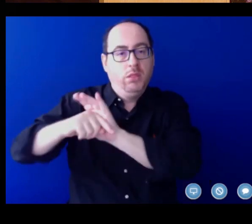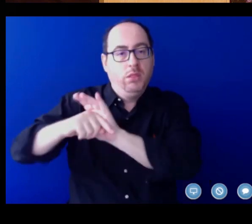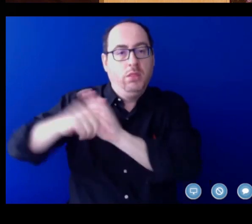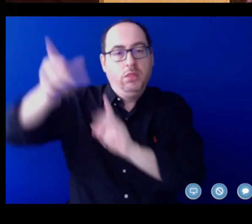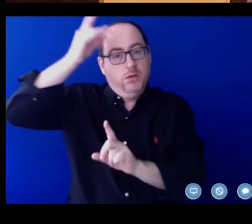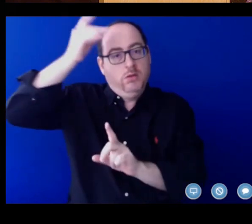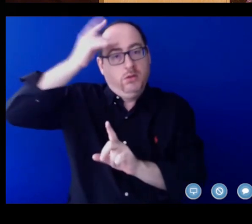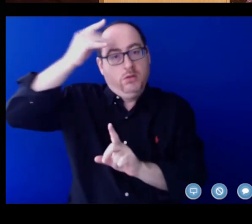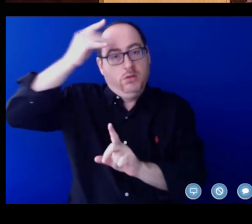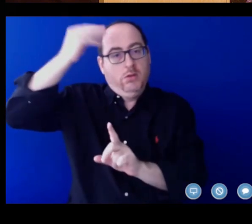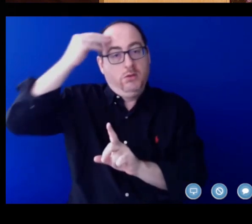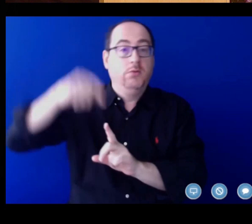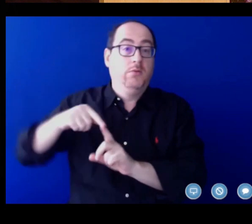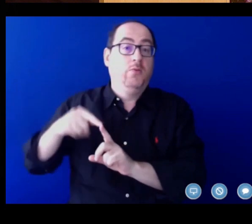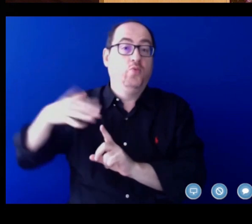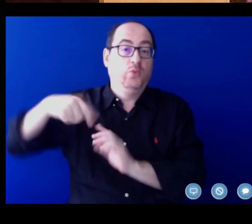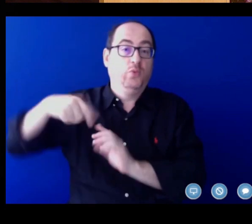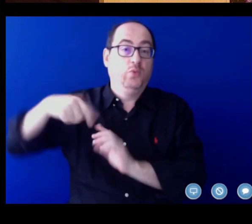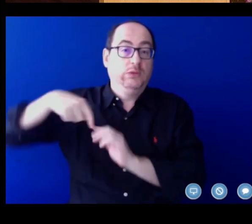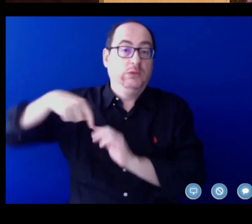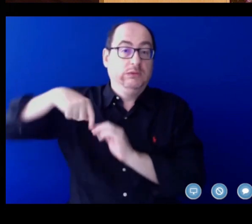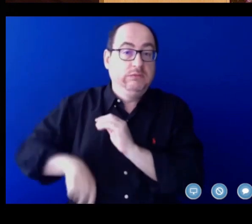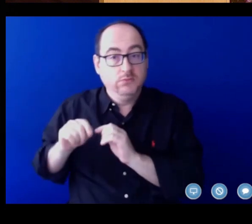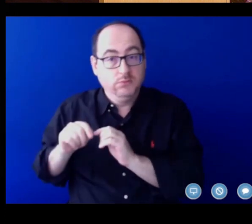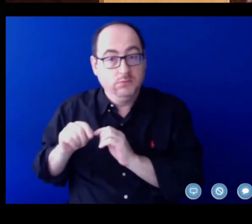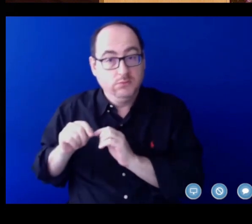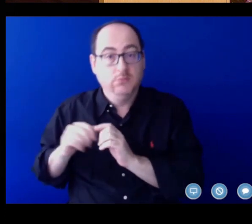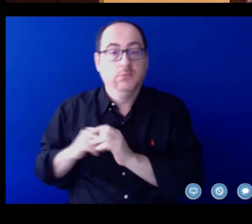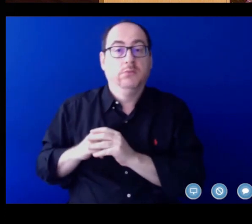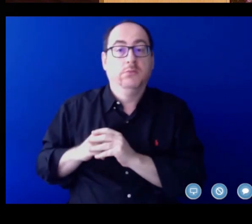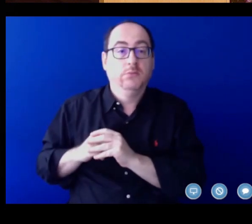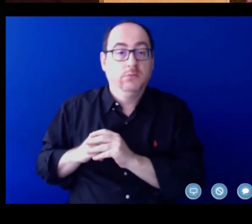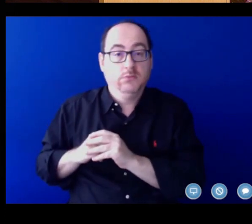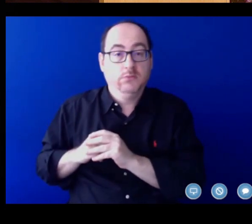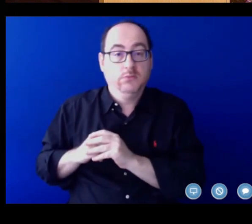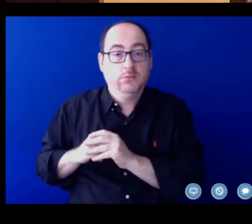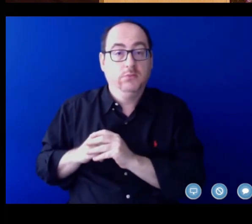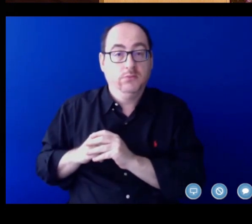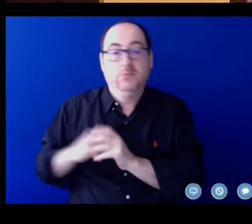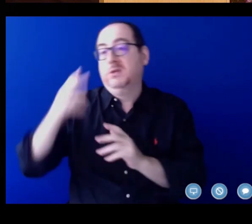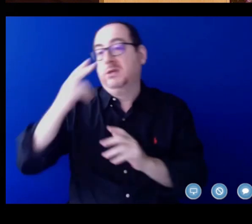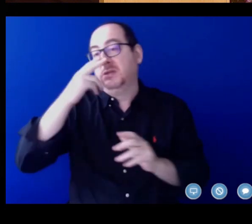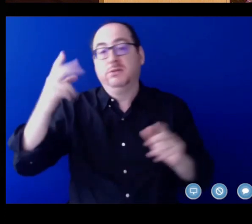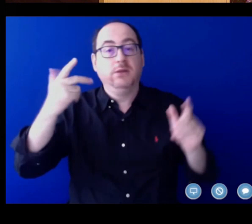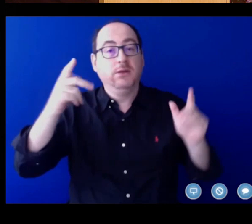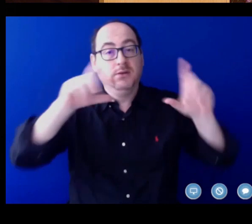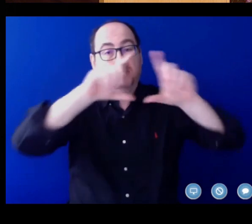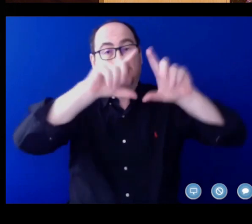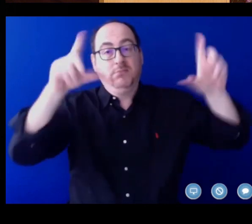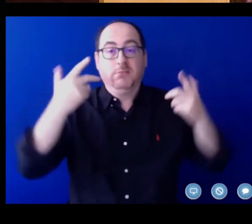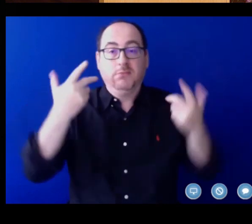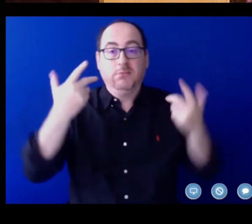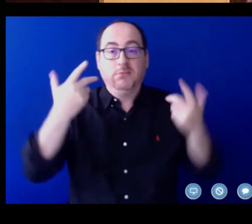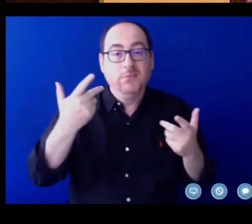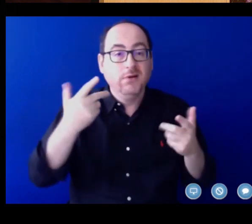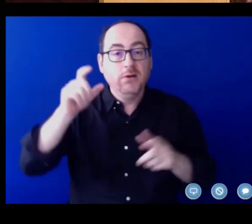example, there are still many people fleeing persecution in a number of different African countries, as well as in my region, where, for example, hundreds